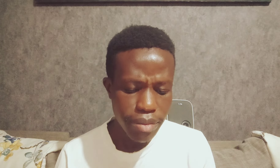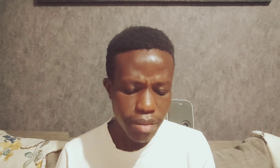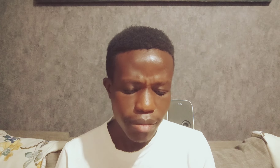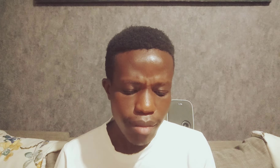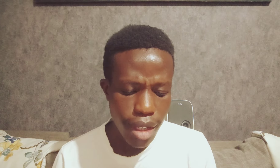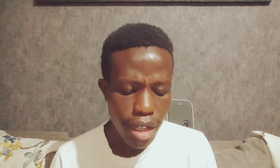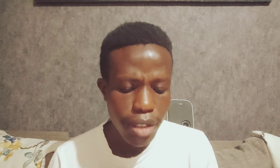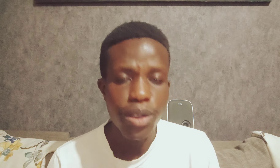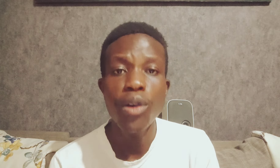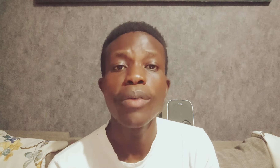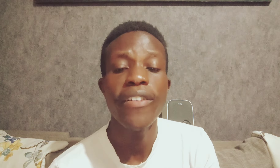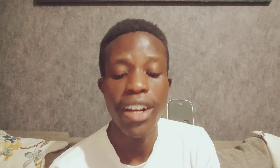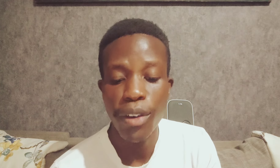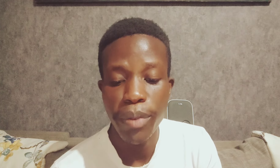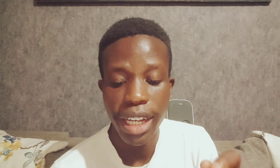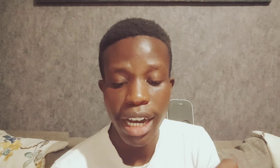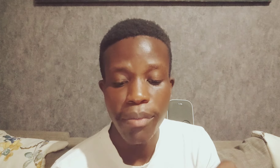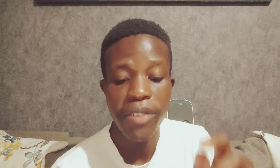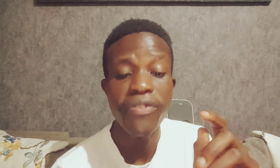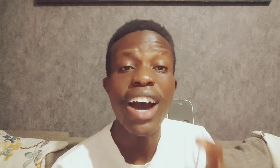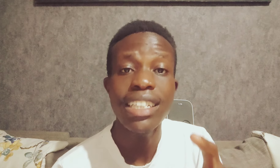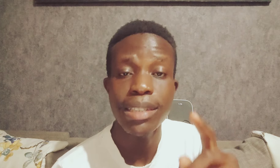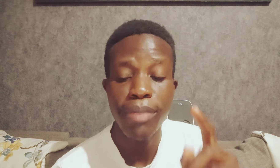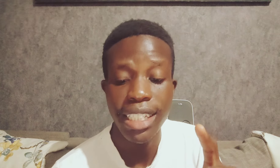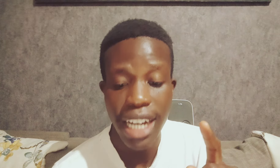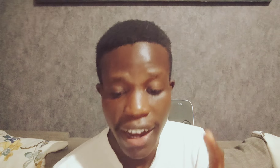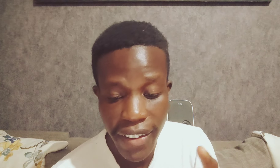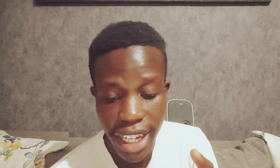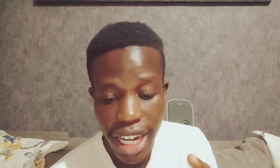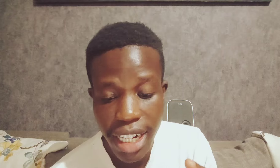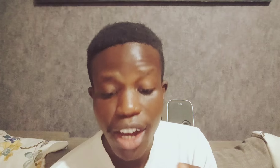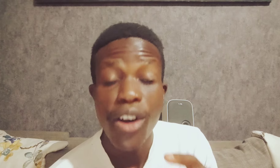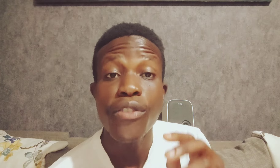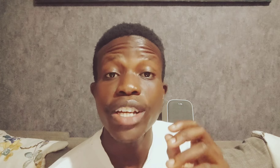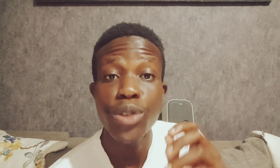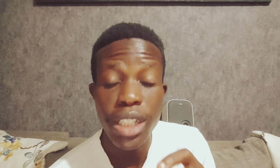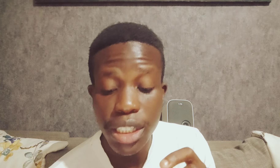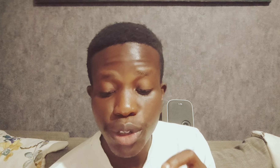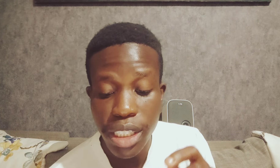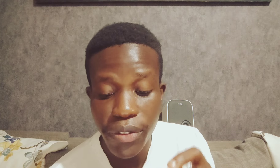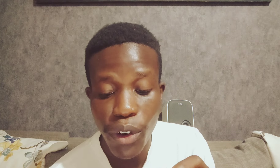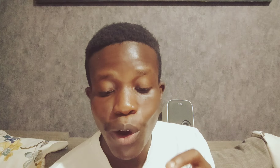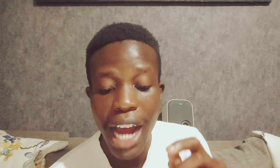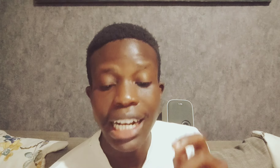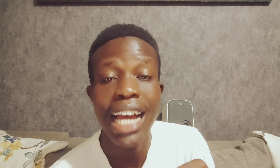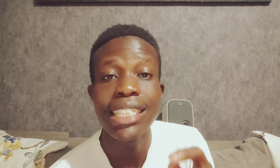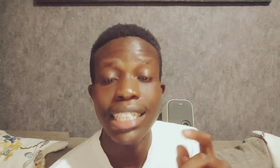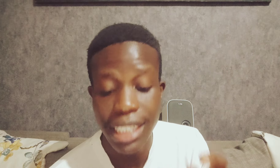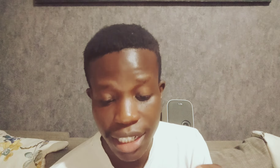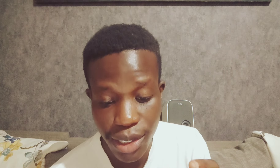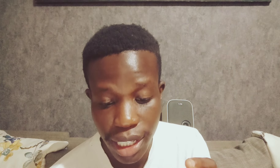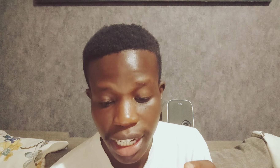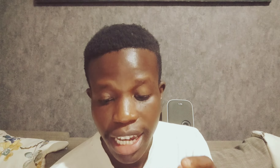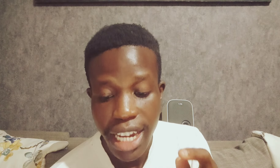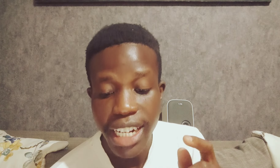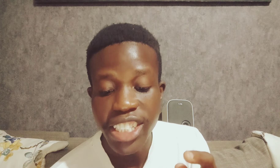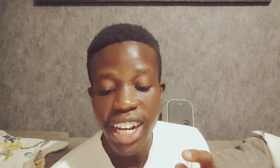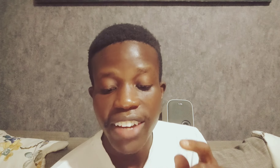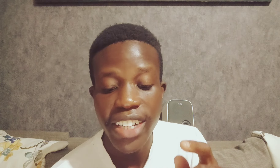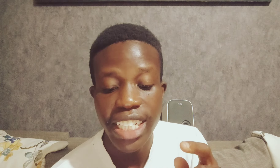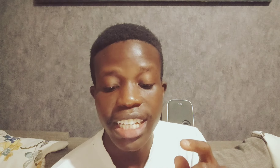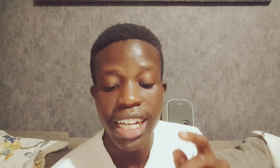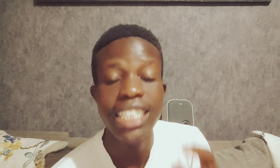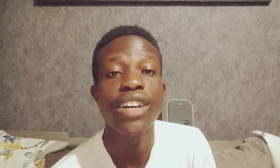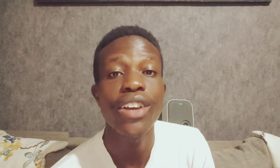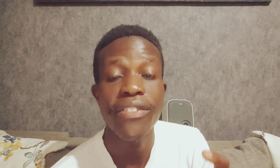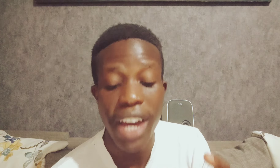families. So Beryl will become the first major hurricane of the 2024 Atlantic season,